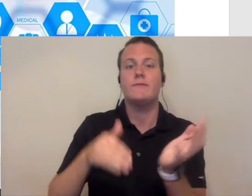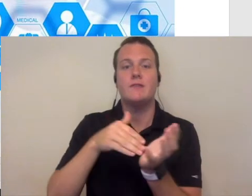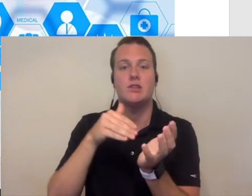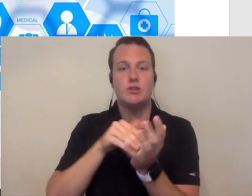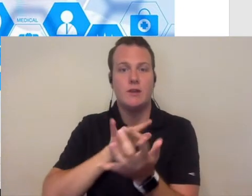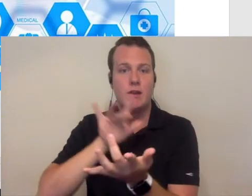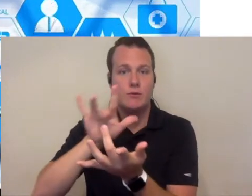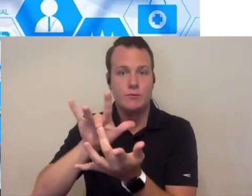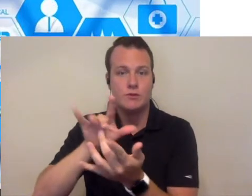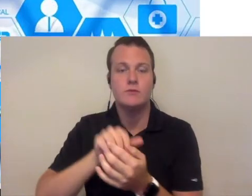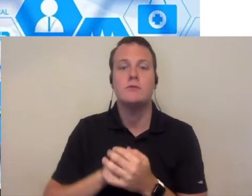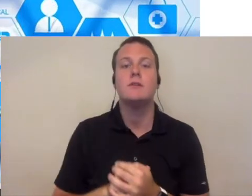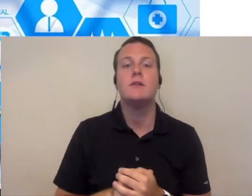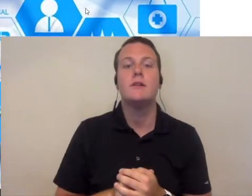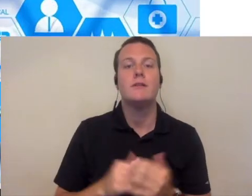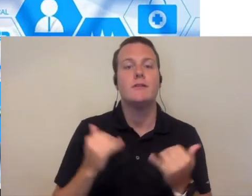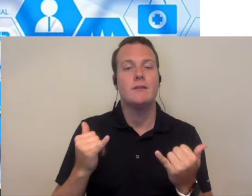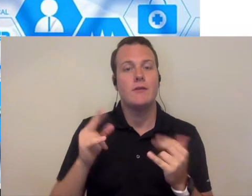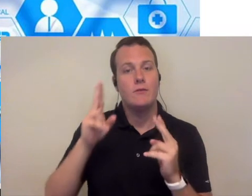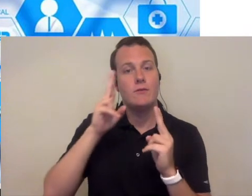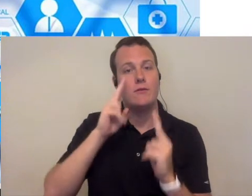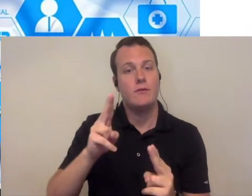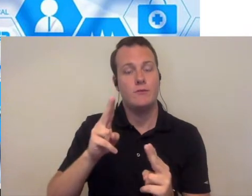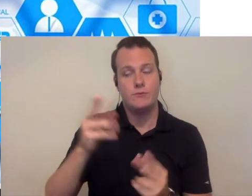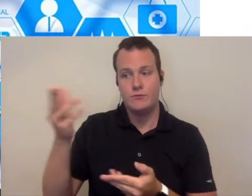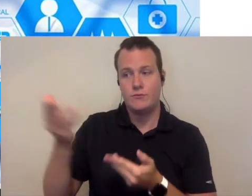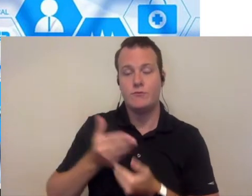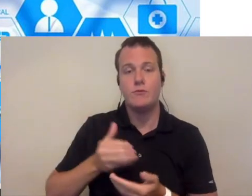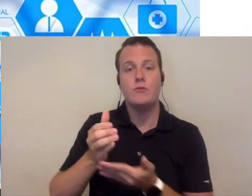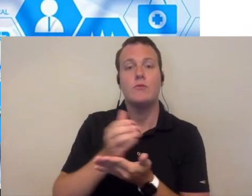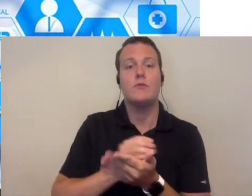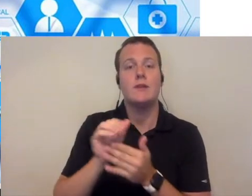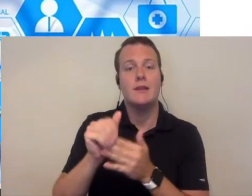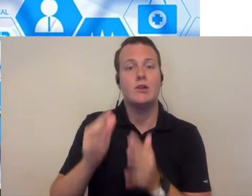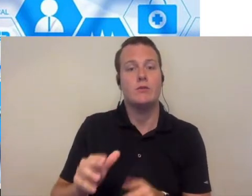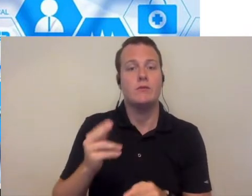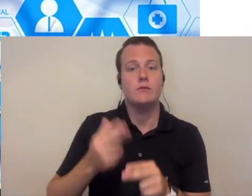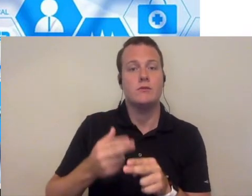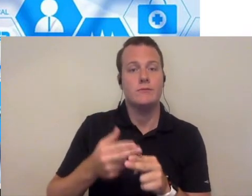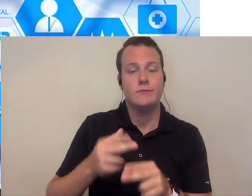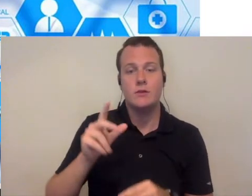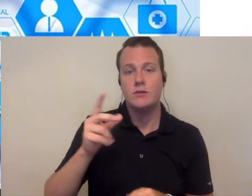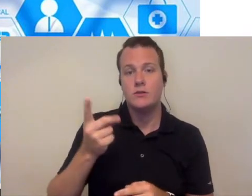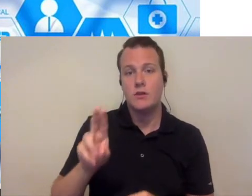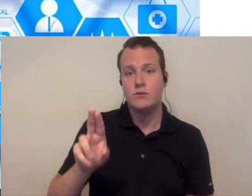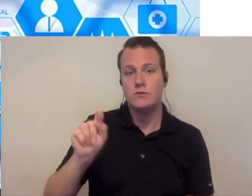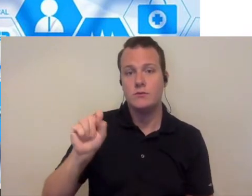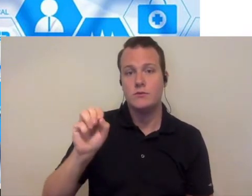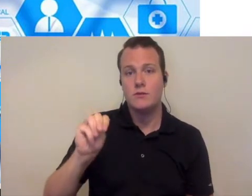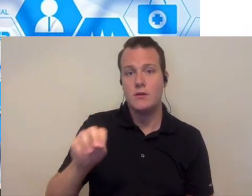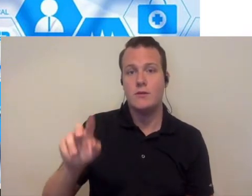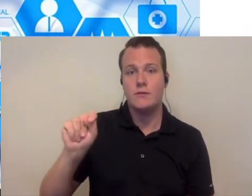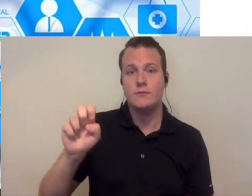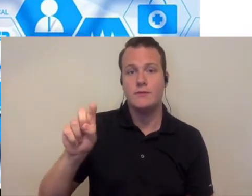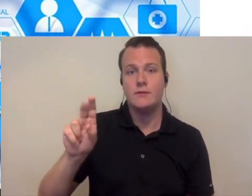physician outreach. It is also my distinct pleasure to introduce today's course leader, Dr. Tom